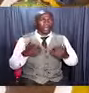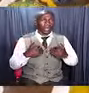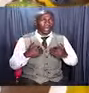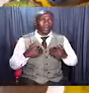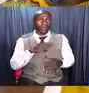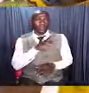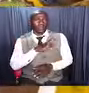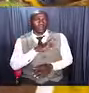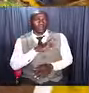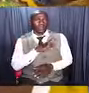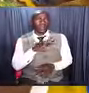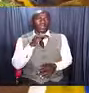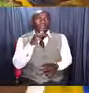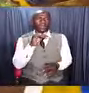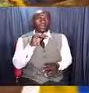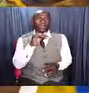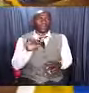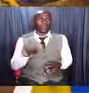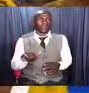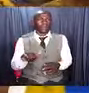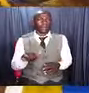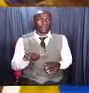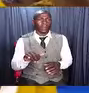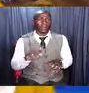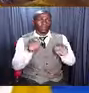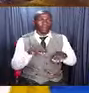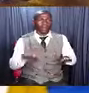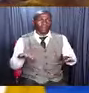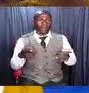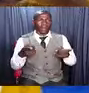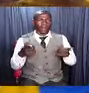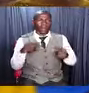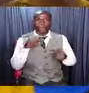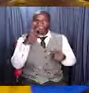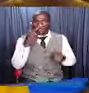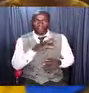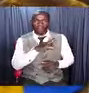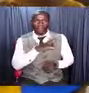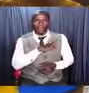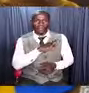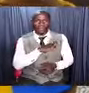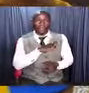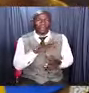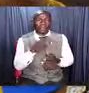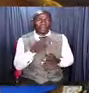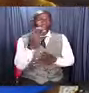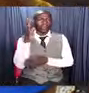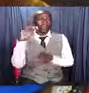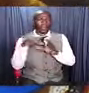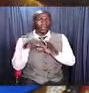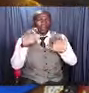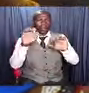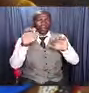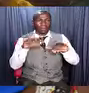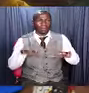Una matunda ambayo hayakai. Your fruits that don't remain. Mkulima akija haoni matunda. When a farmer comes they don't see the fruits. Hata mti ndani ya shamba. Even a tree in